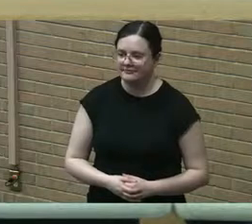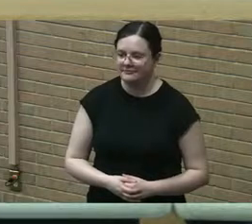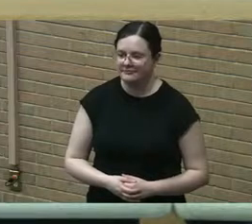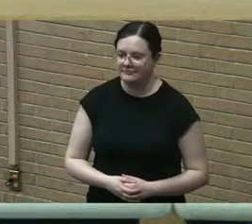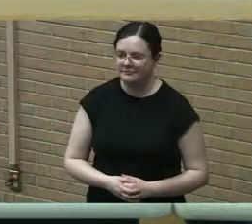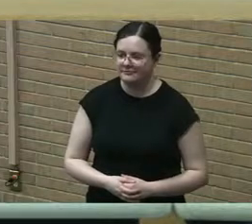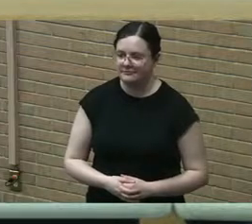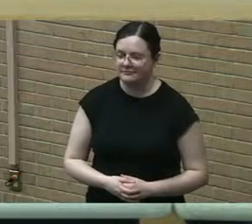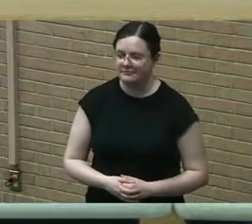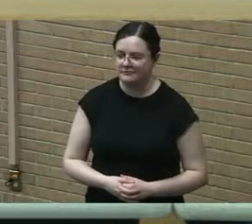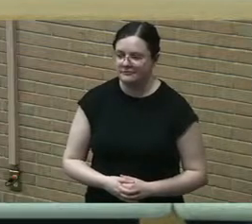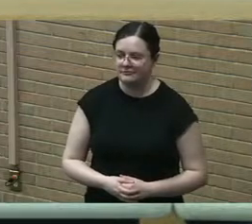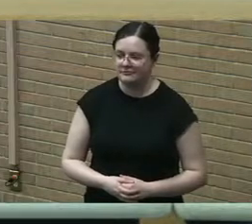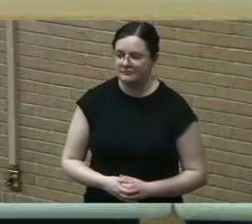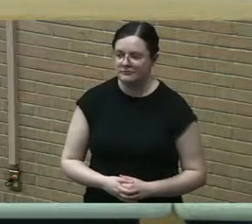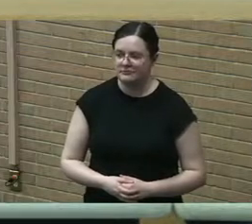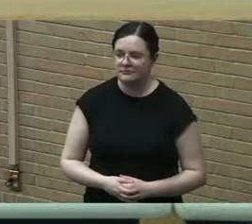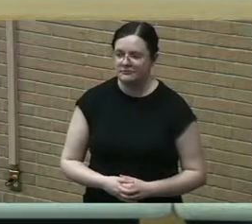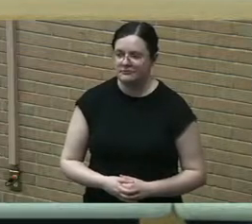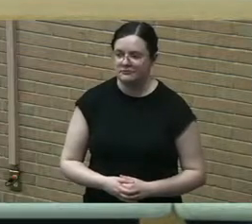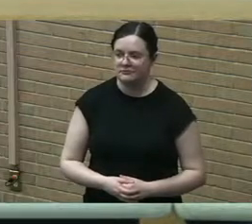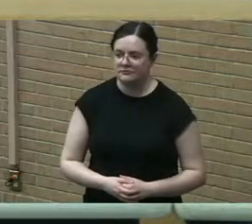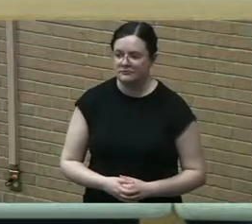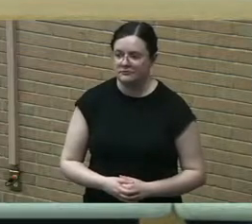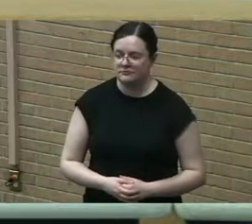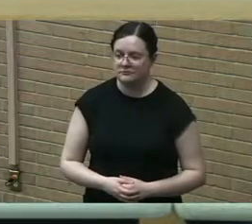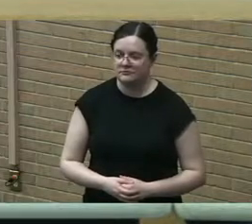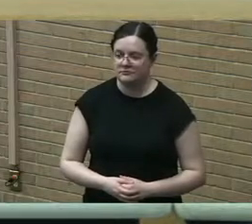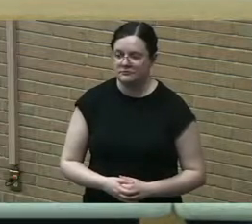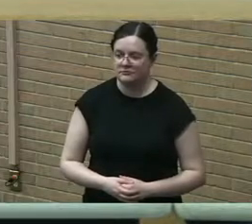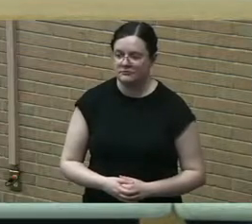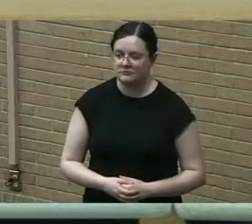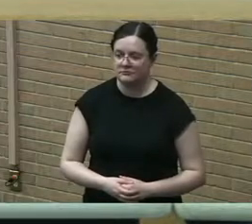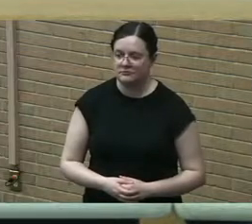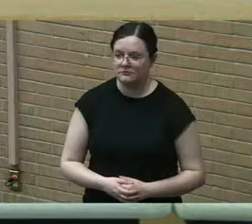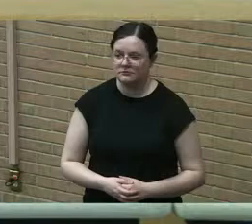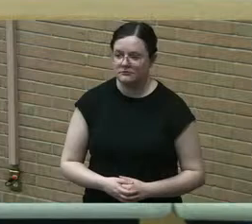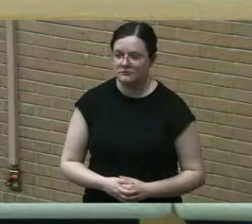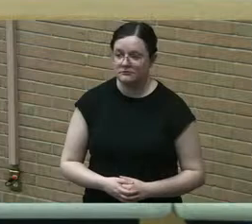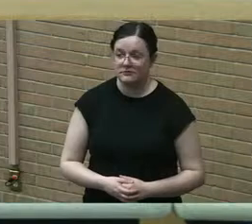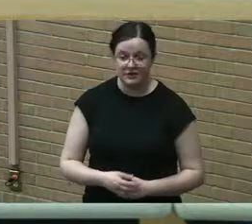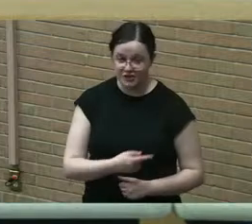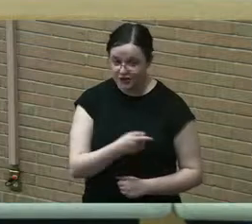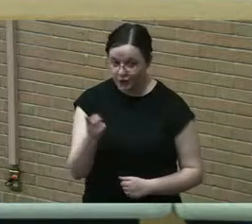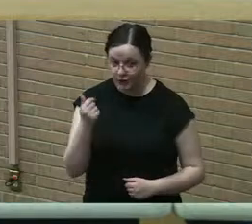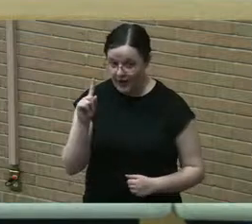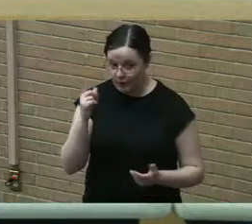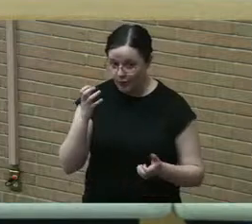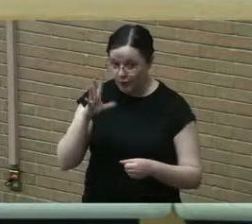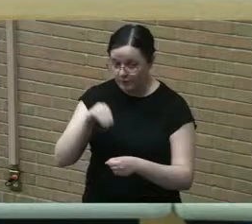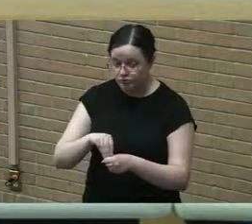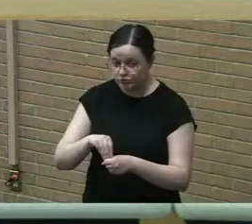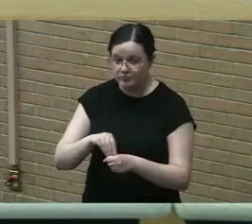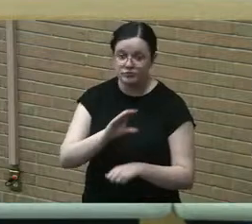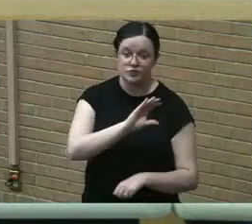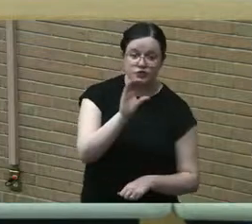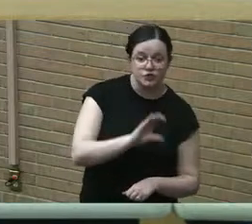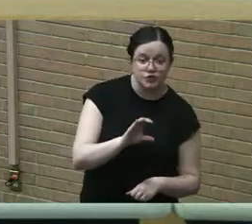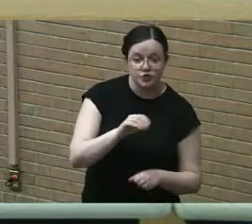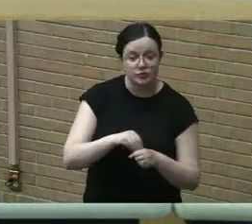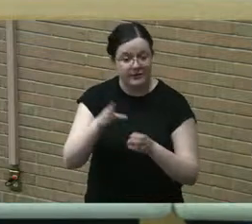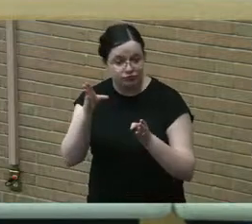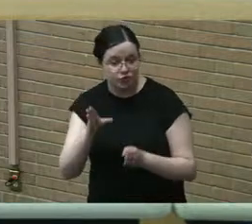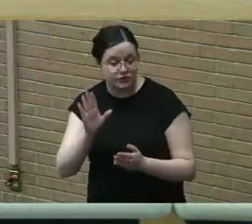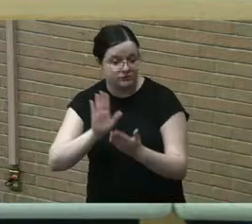is there anyone here that would like to participate either on Zoom or in person?